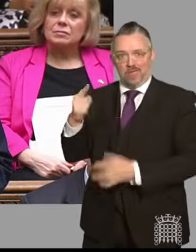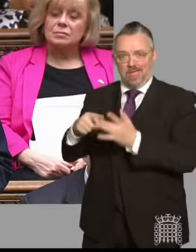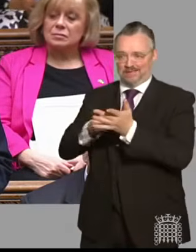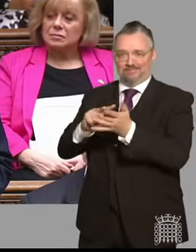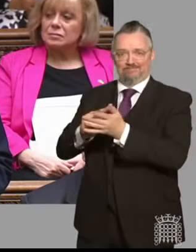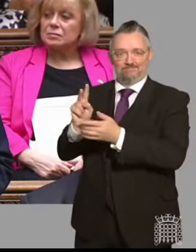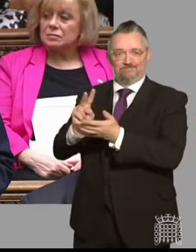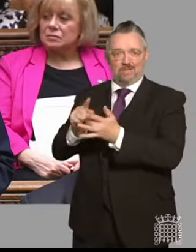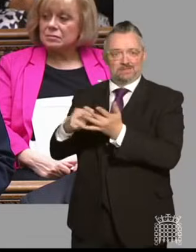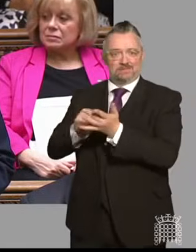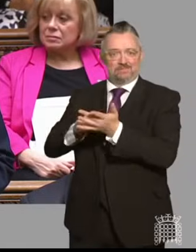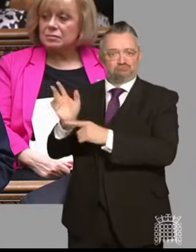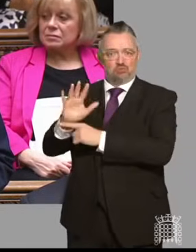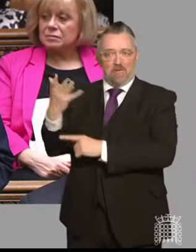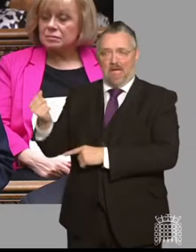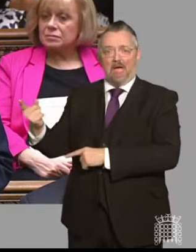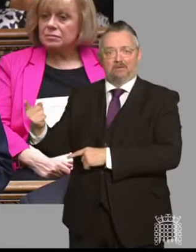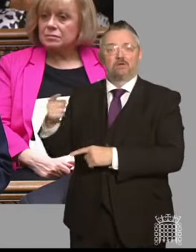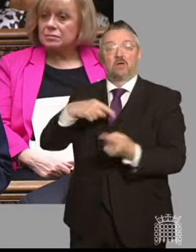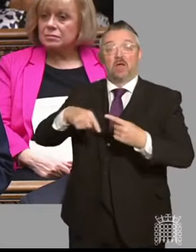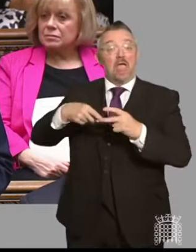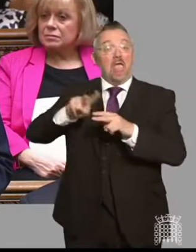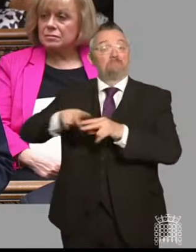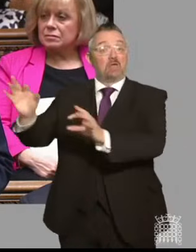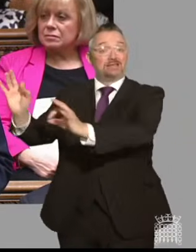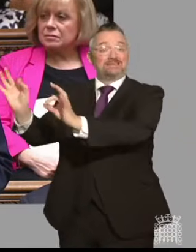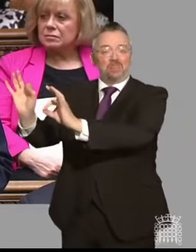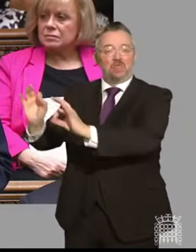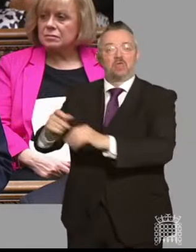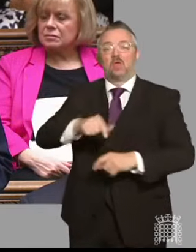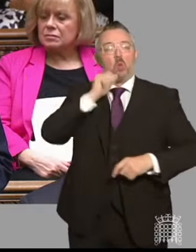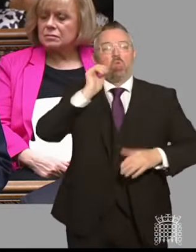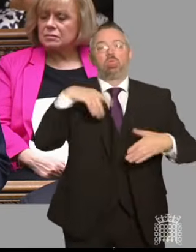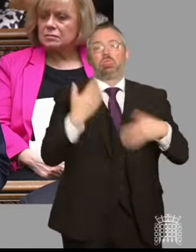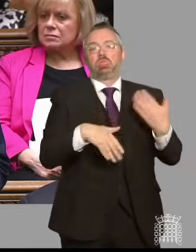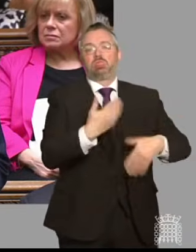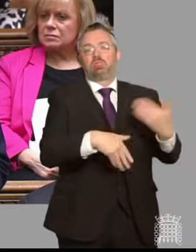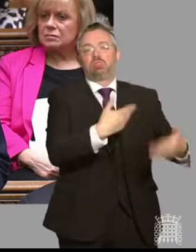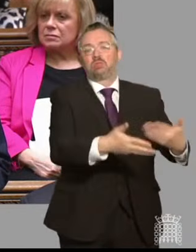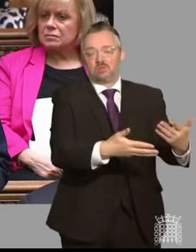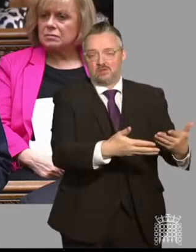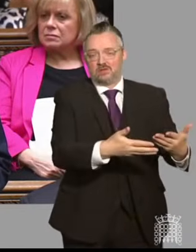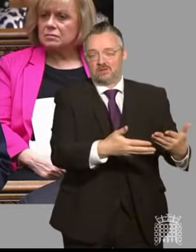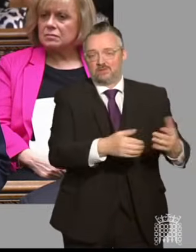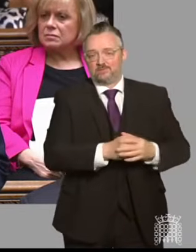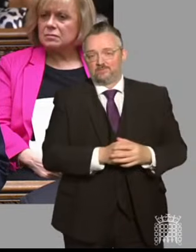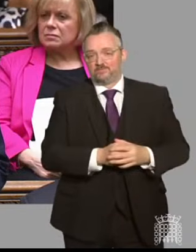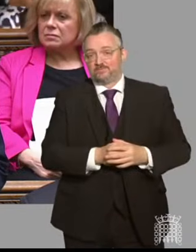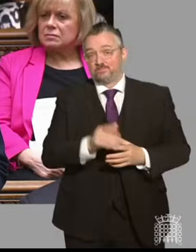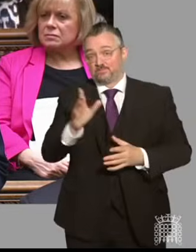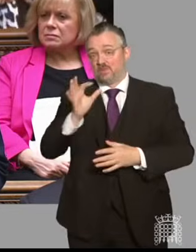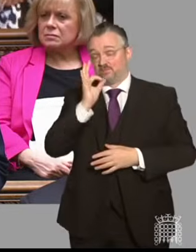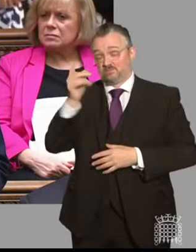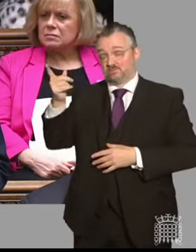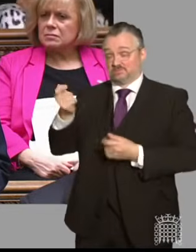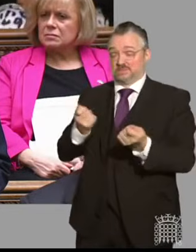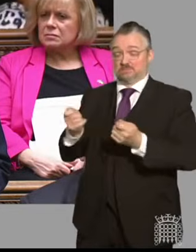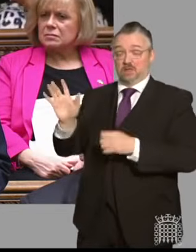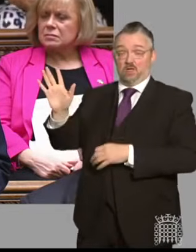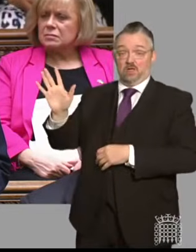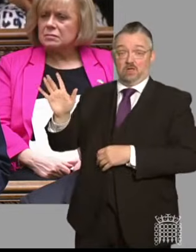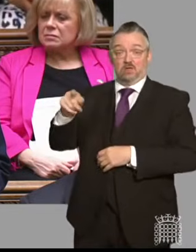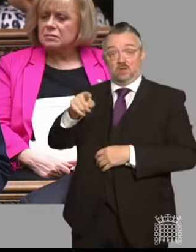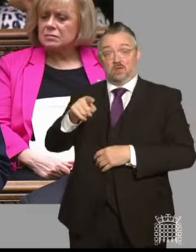that's the case. Mr. Speaker, the Prime Minister's promised a new law to swiftly exonerate